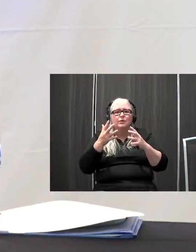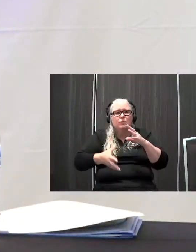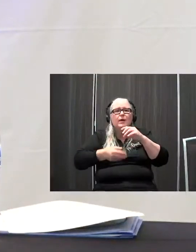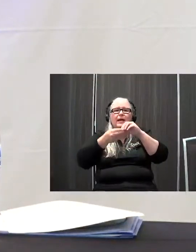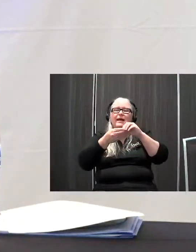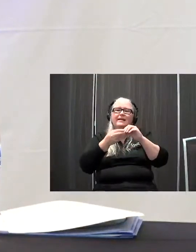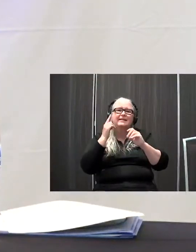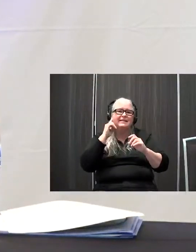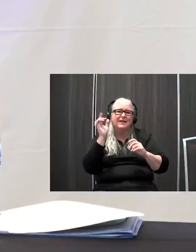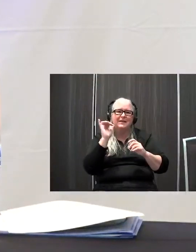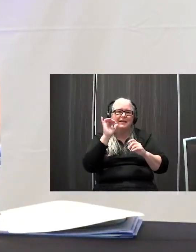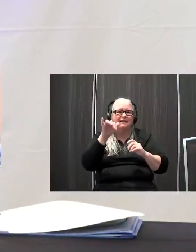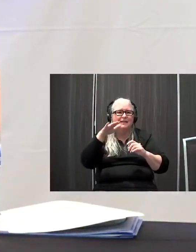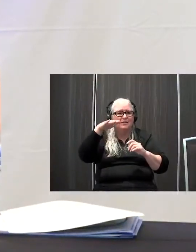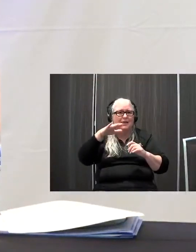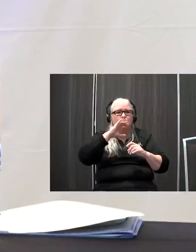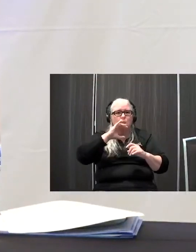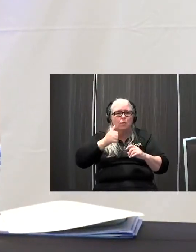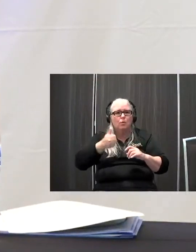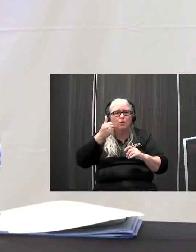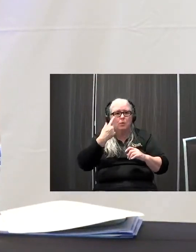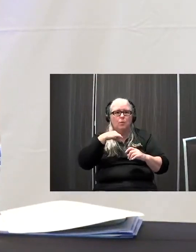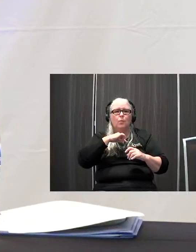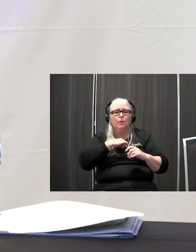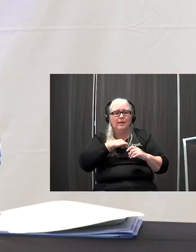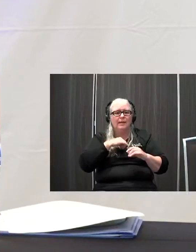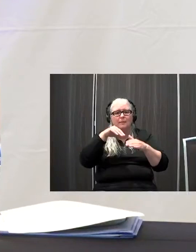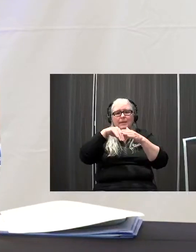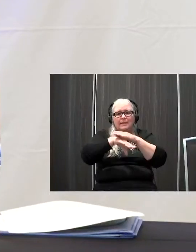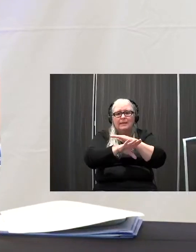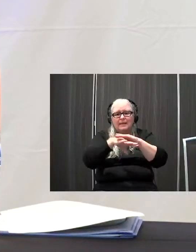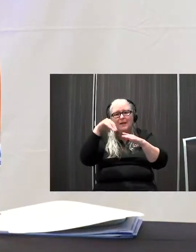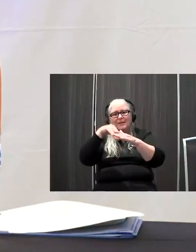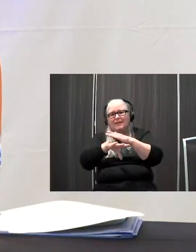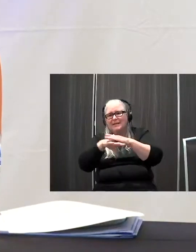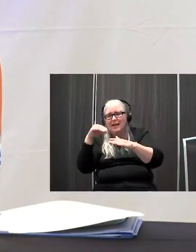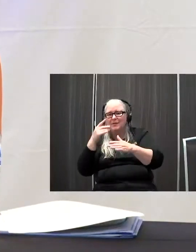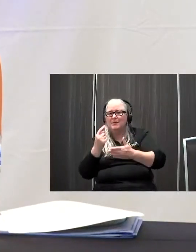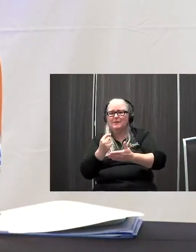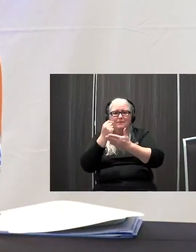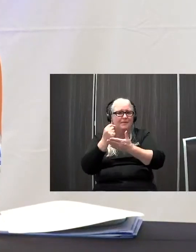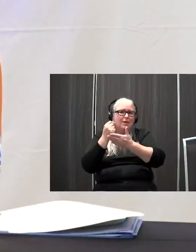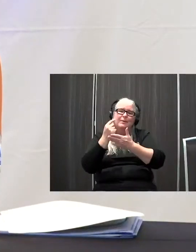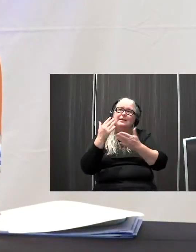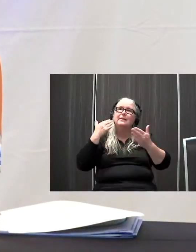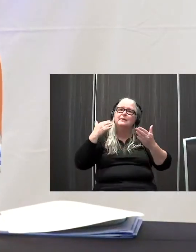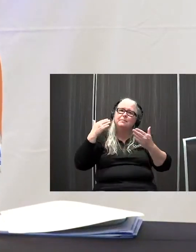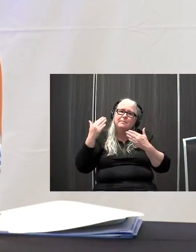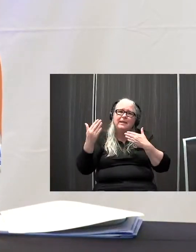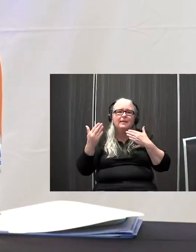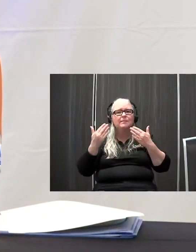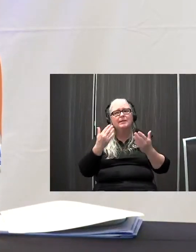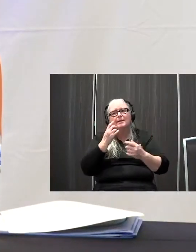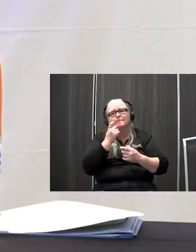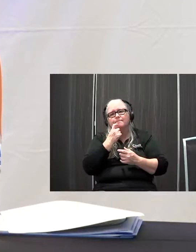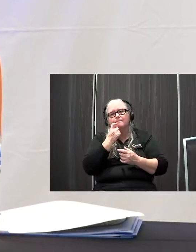might be a little bit older, and so we have flowed in and out of therapies, and so it may be